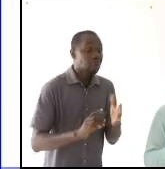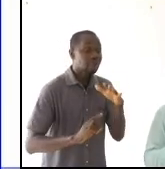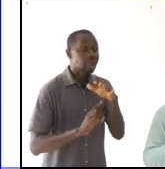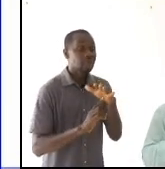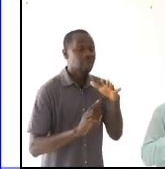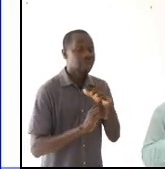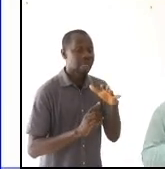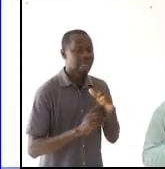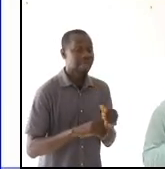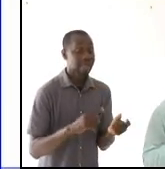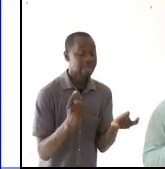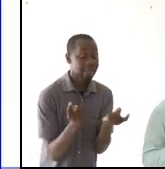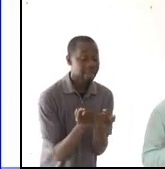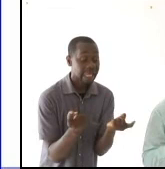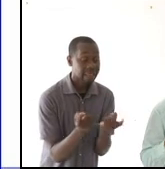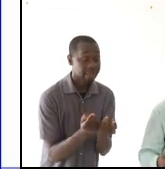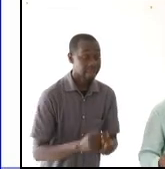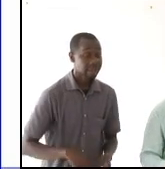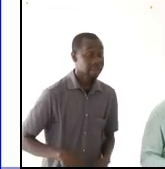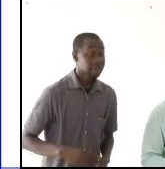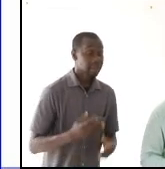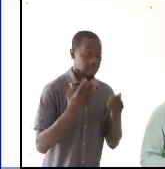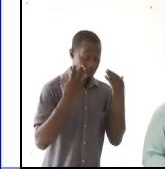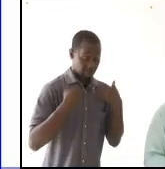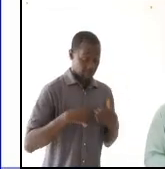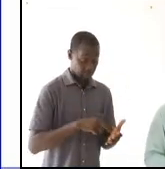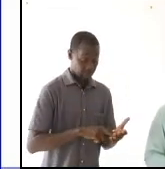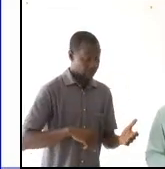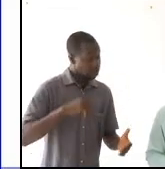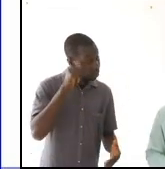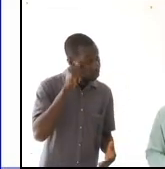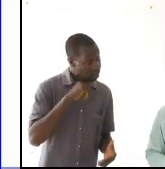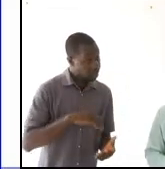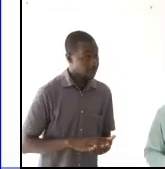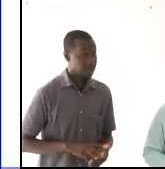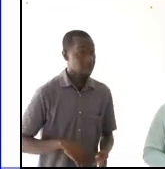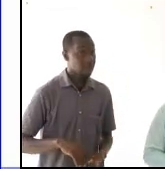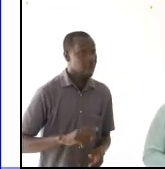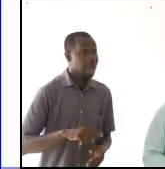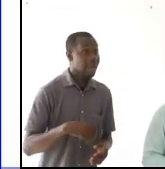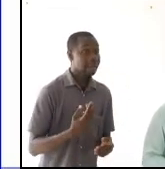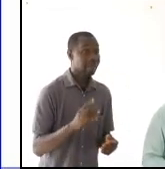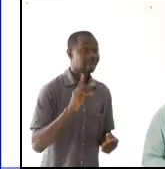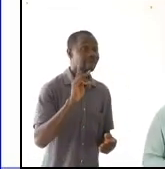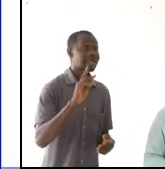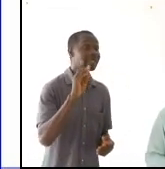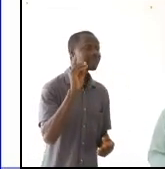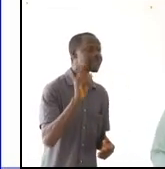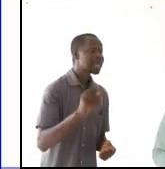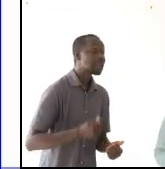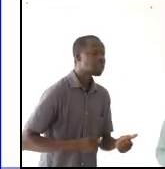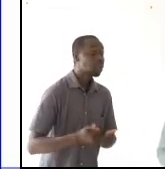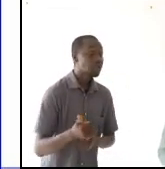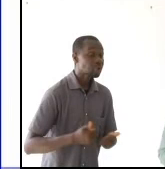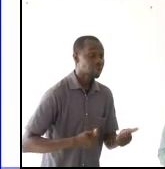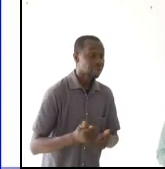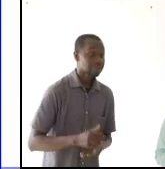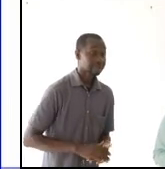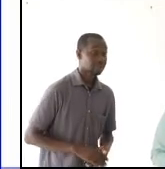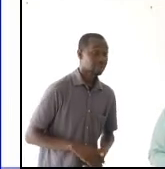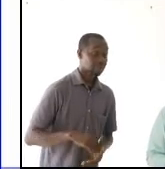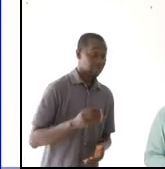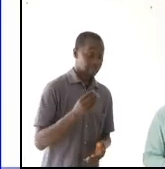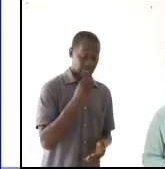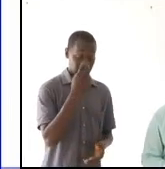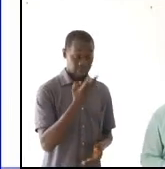important material that the body will need to use. And of course, vitamin D production. You're normally